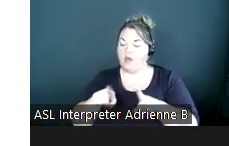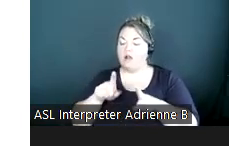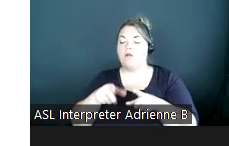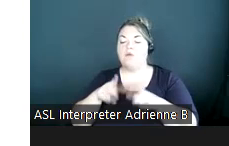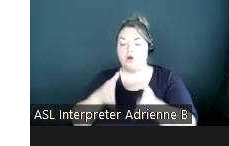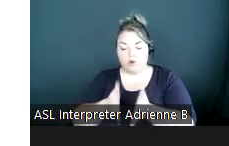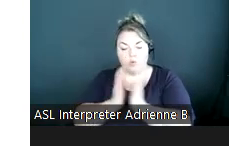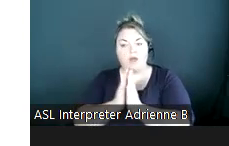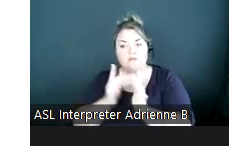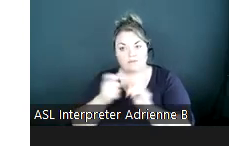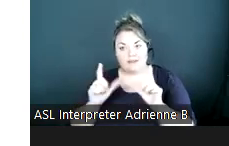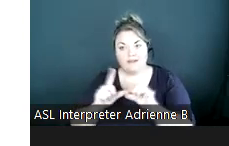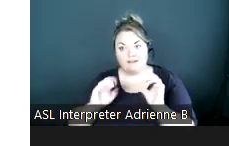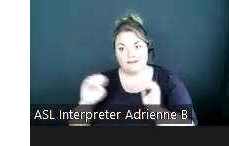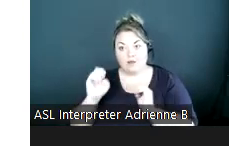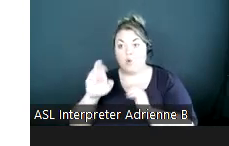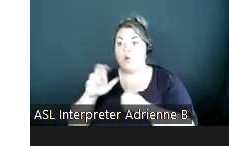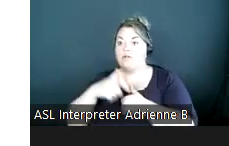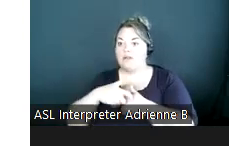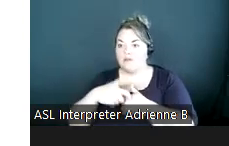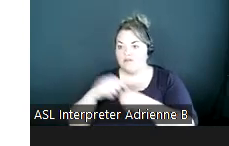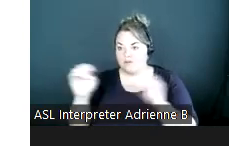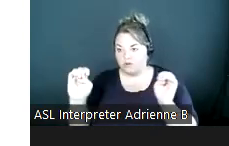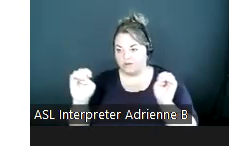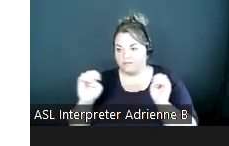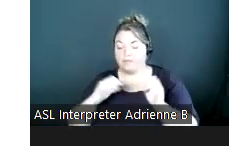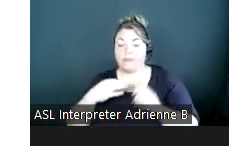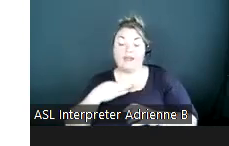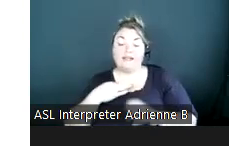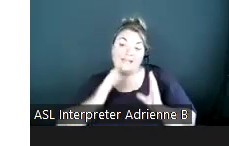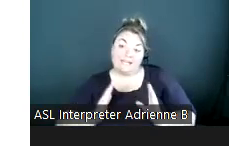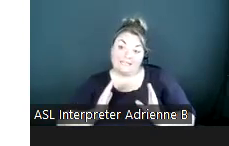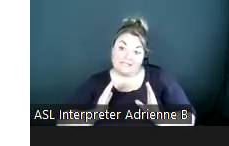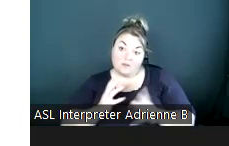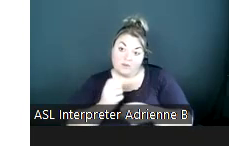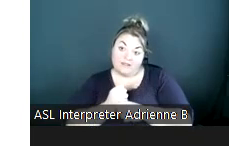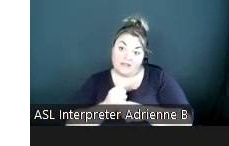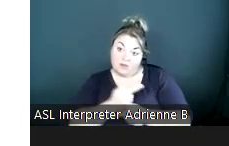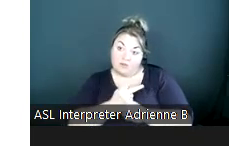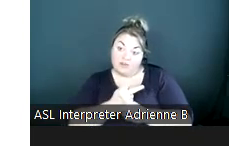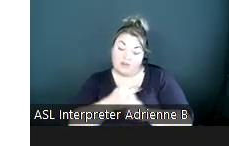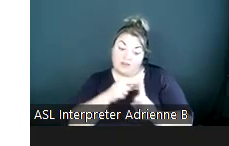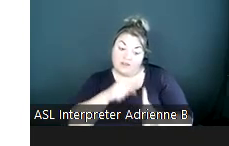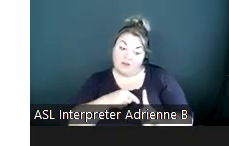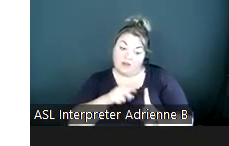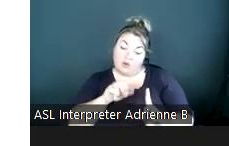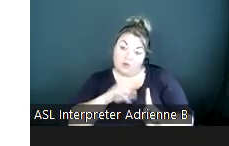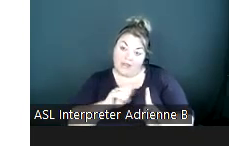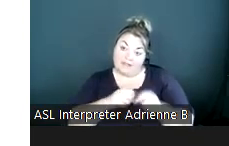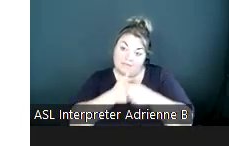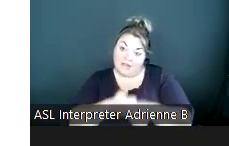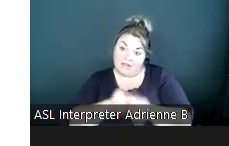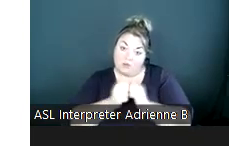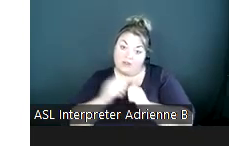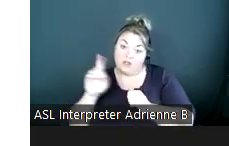licensee or at a time of emergency. That candidates receive supervision either at a rate that is in compliance with the